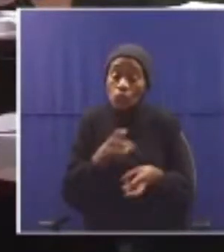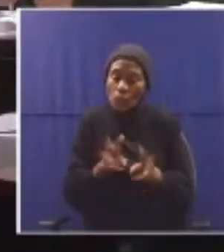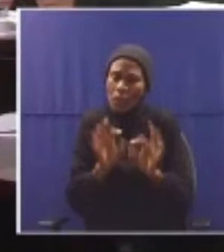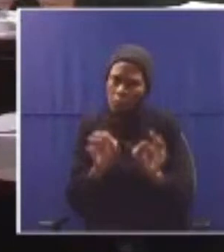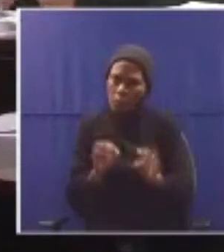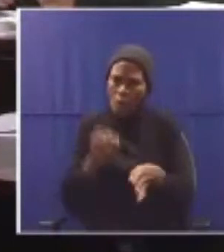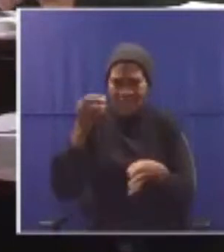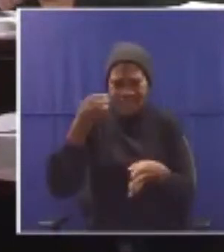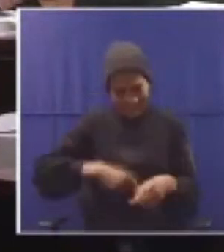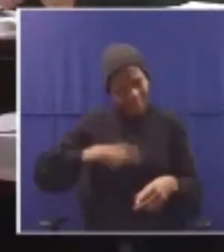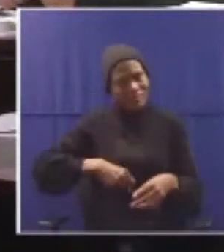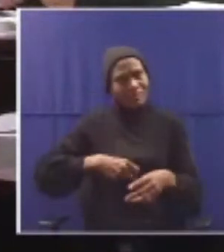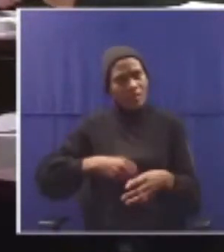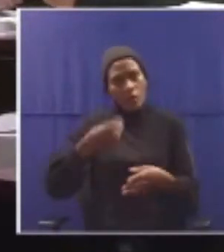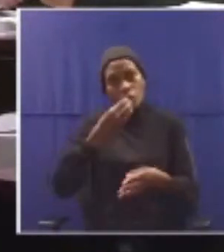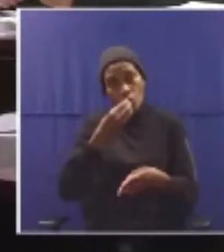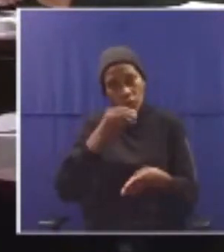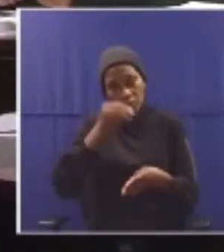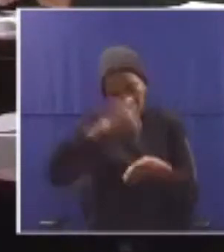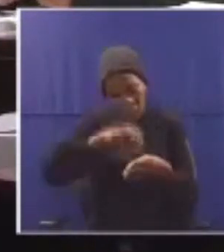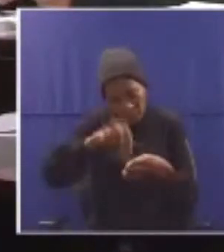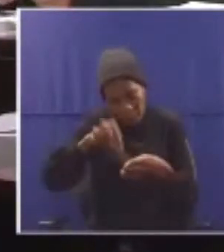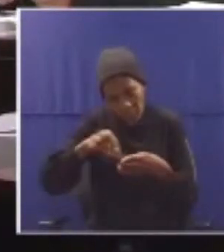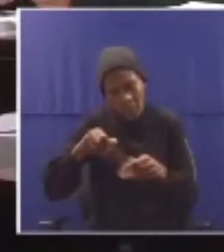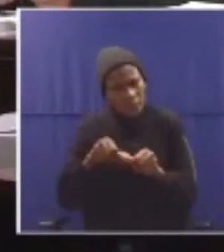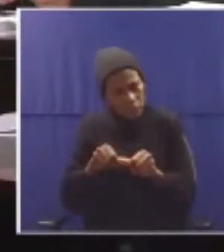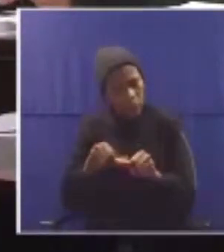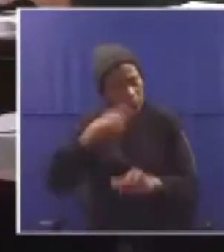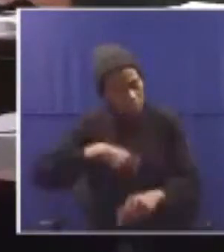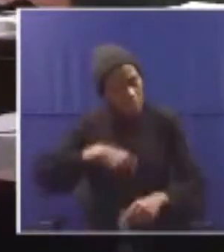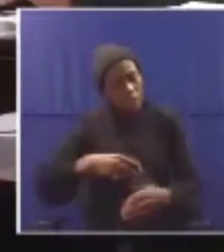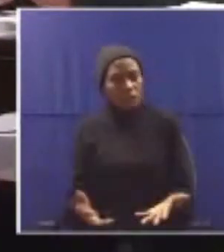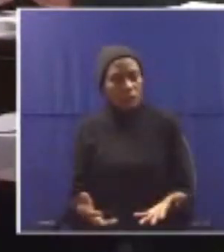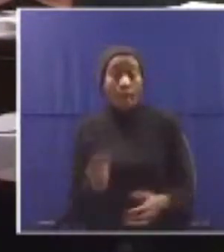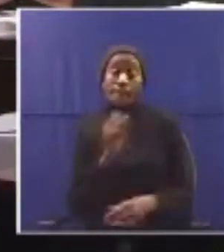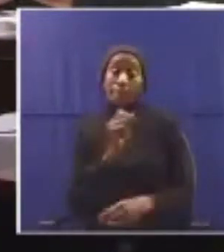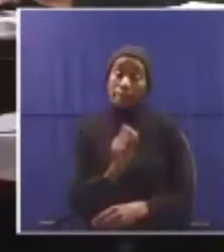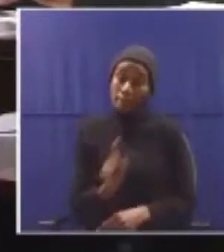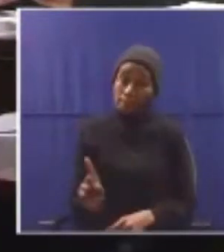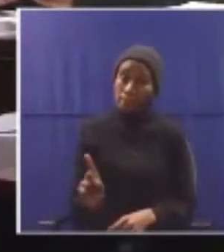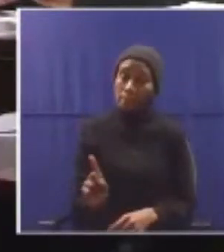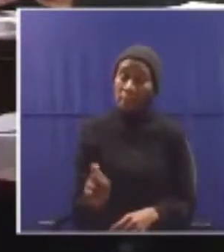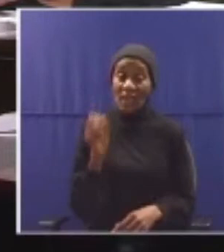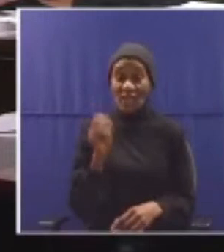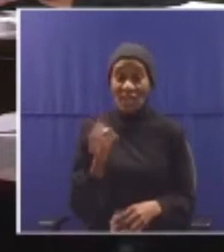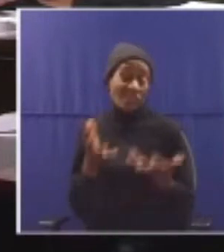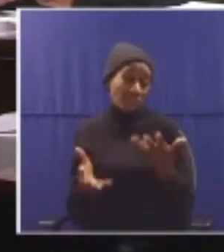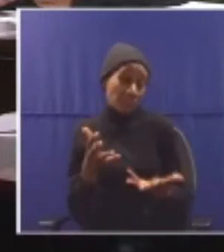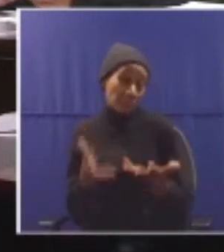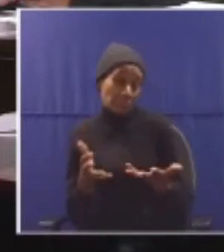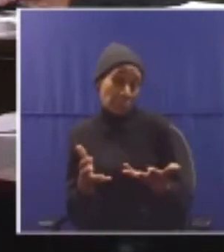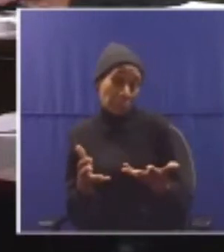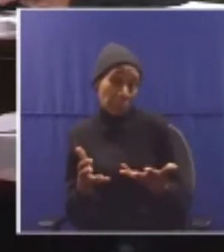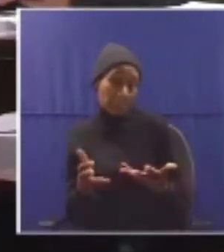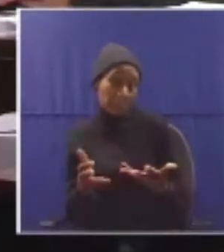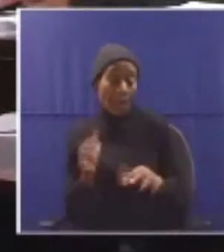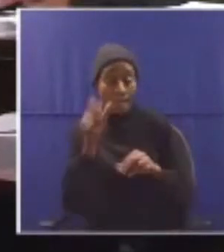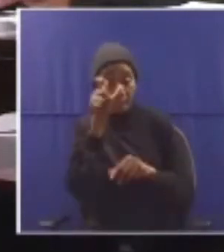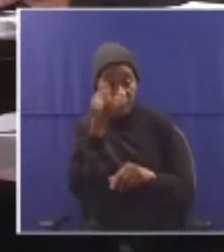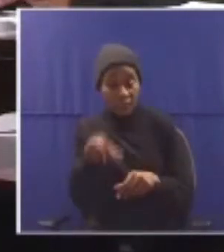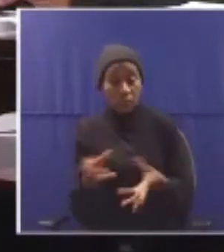food for themselves and able to sustain themselves. But obviously, if they become real